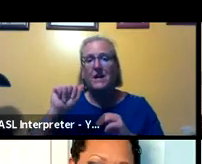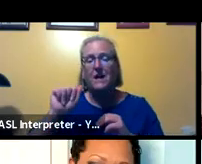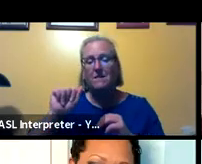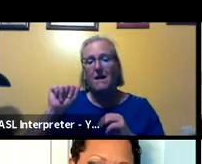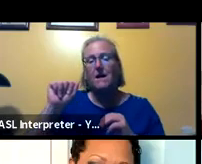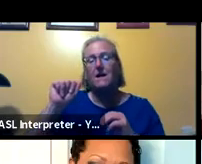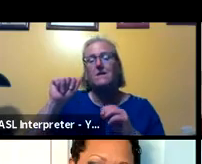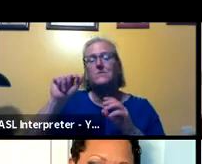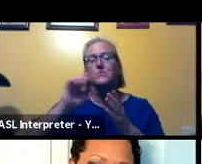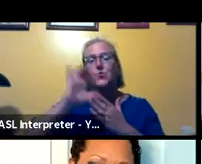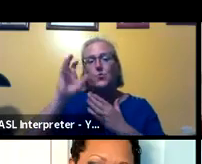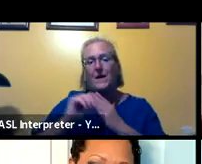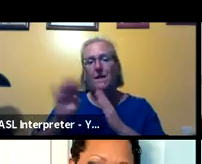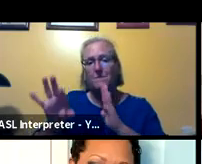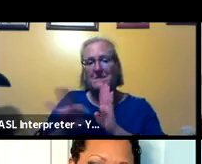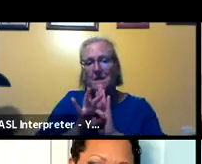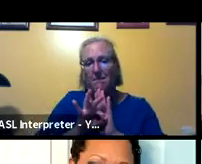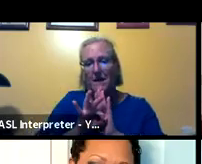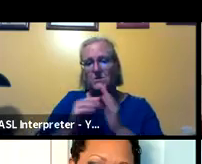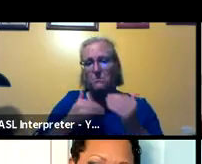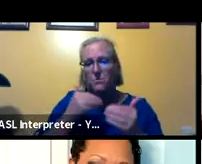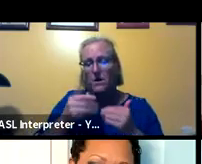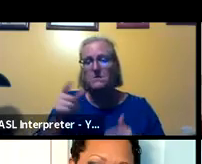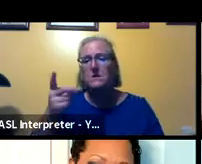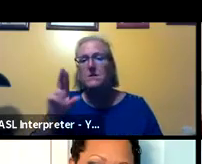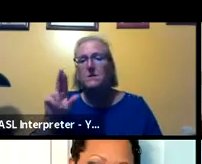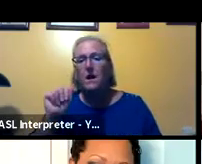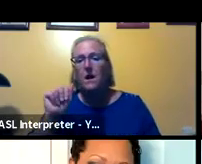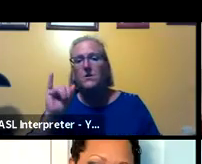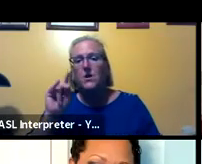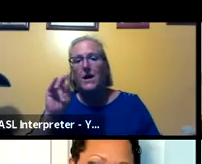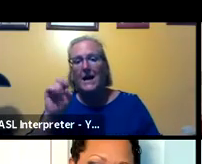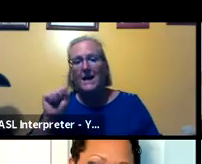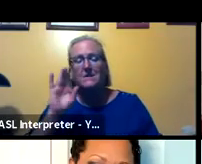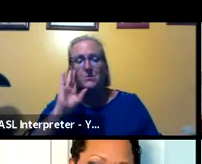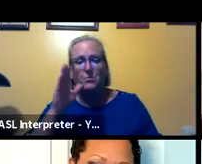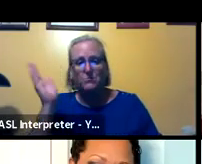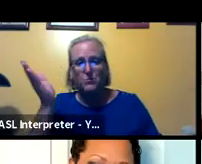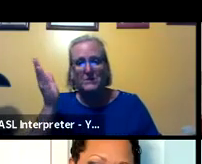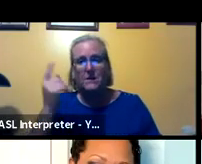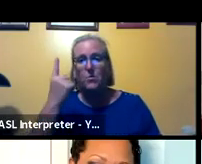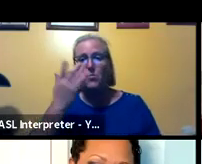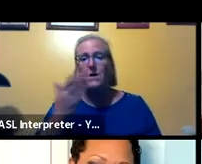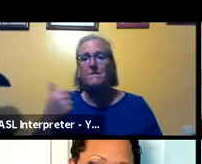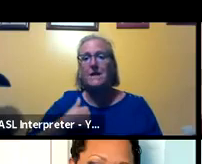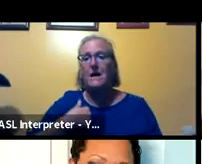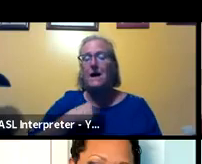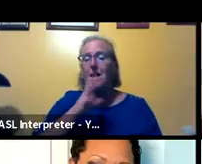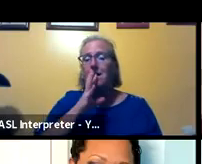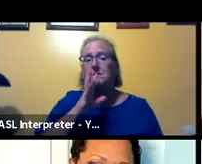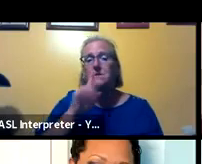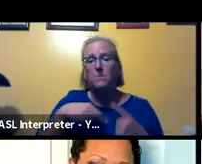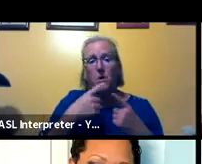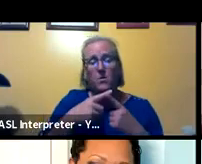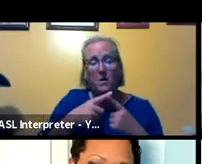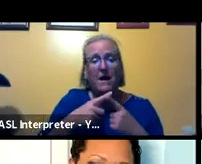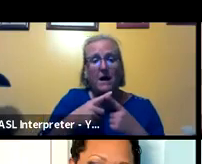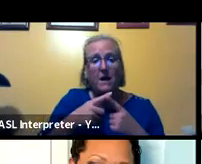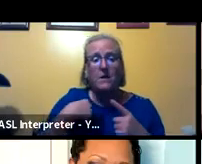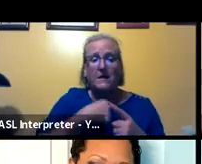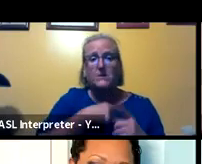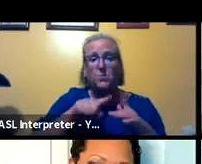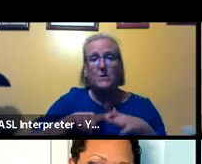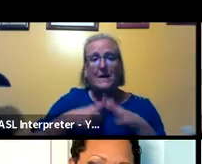selection process. So Dr. Akins will also be presenting this. One of the things that I had spoken about as we